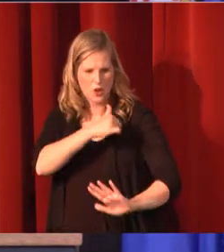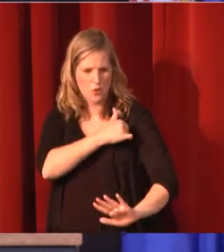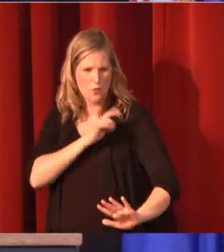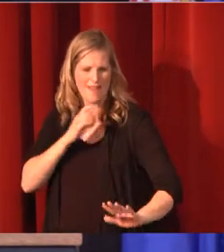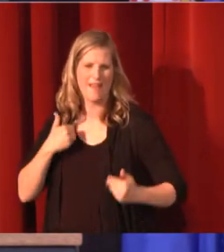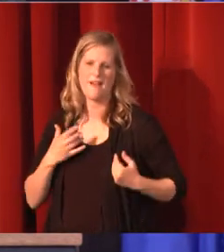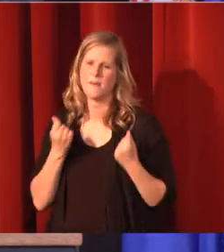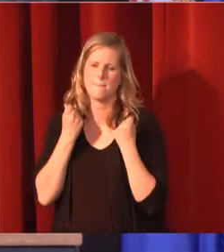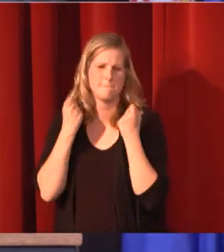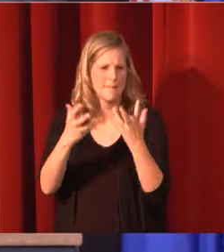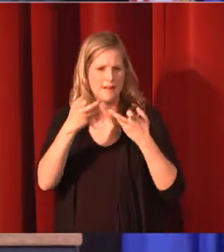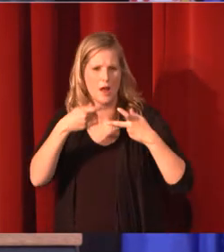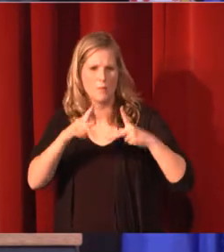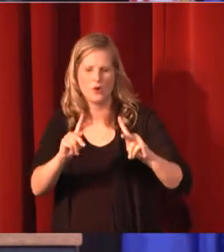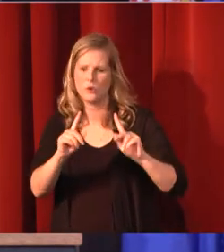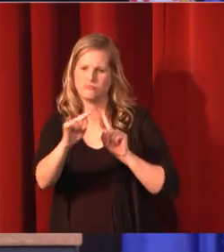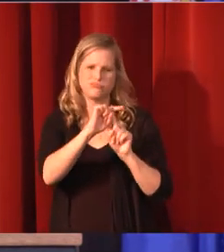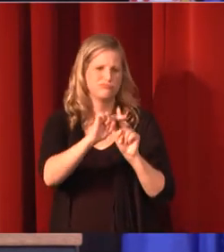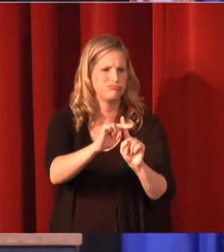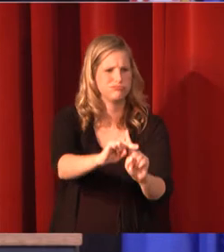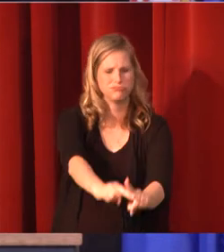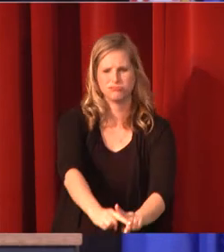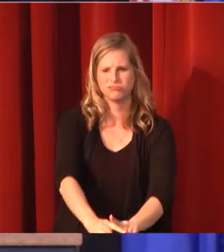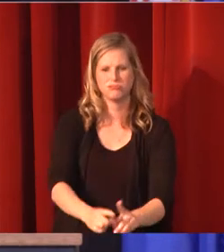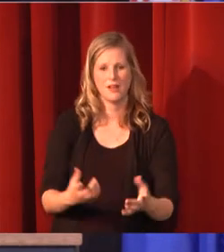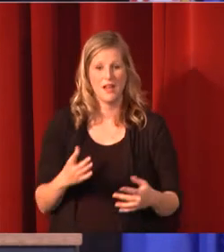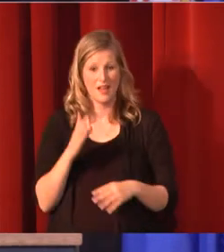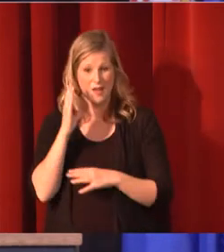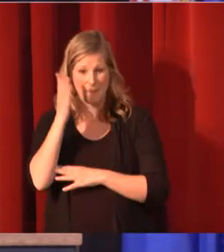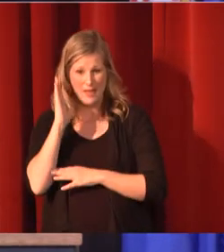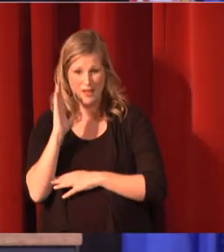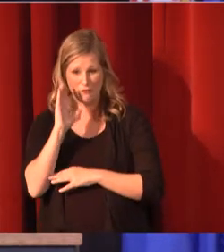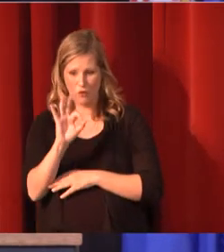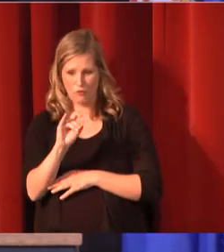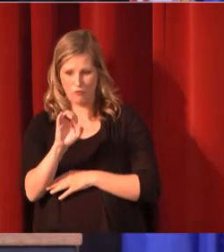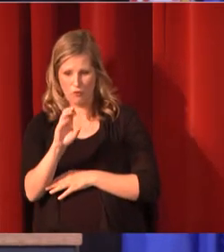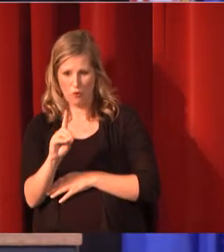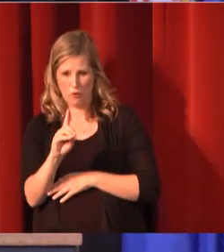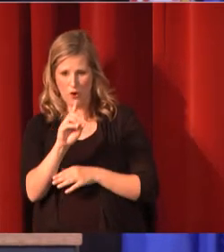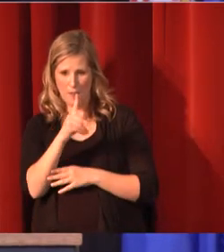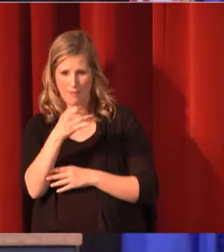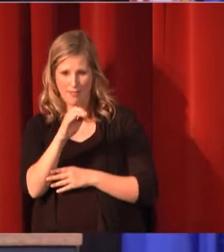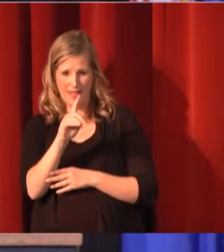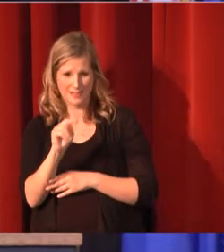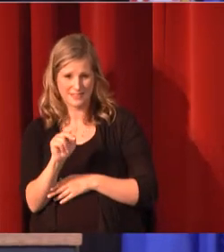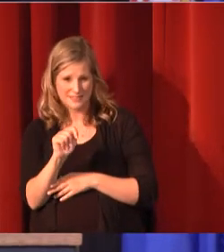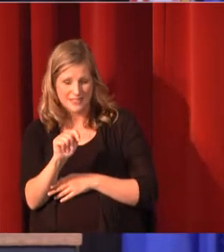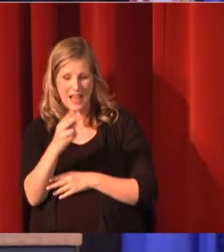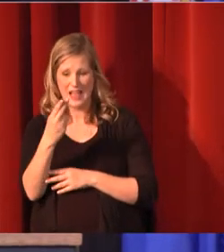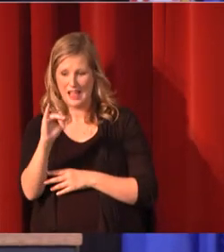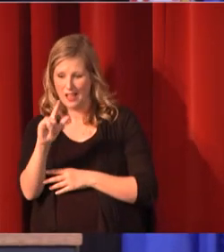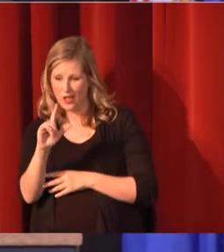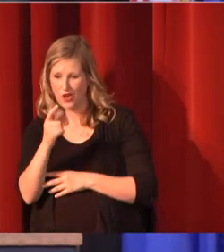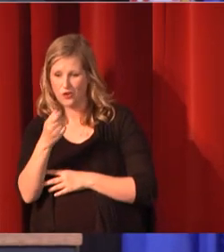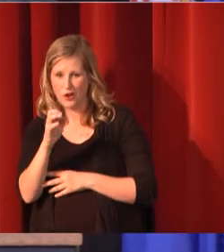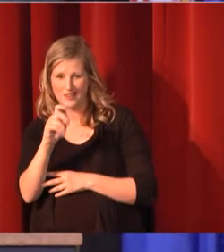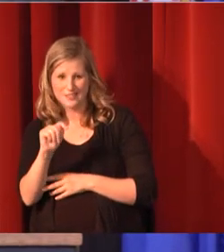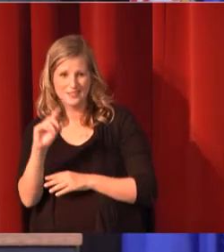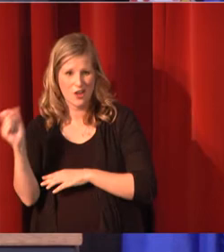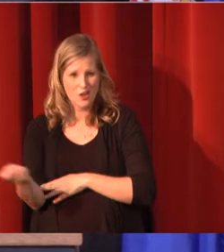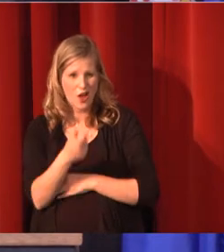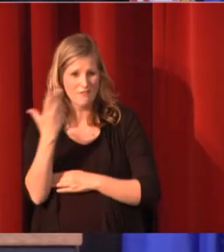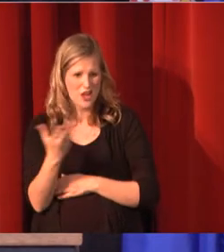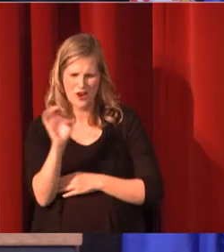opportunities ahead the former Ford plants in Highland and the former Hillcrest Golf Course right here on the east side